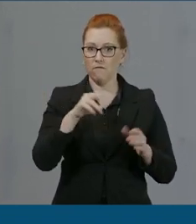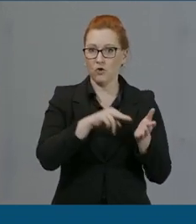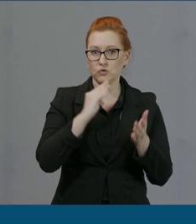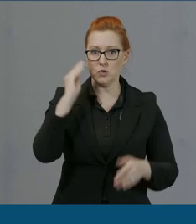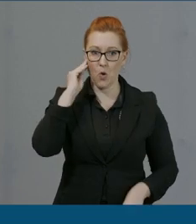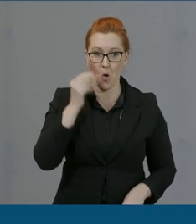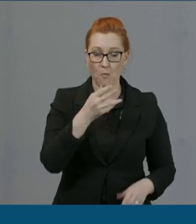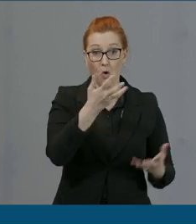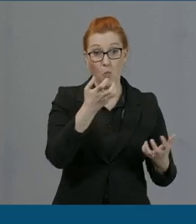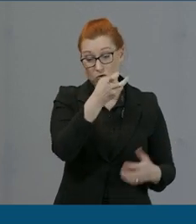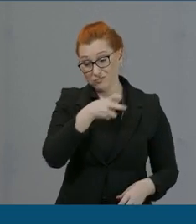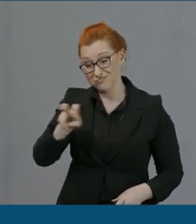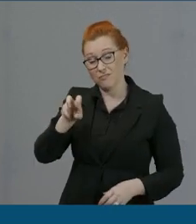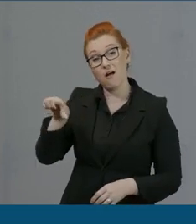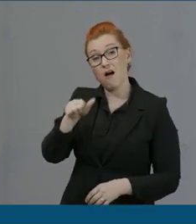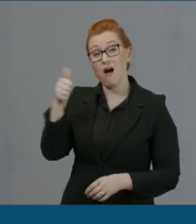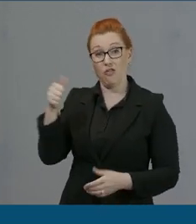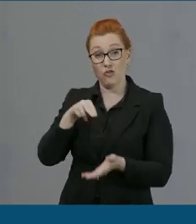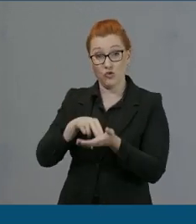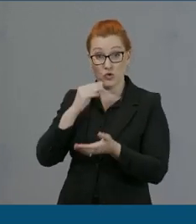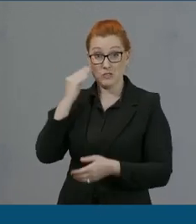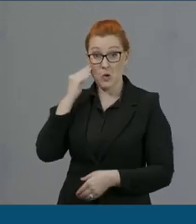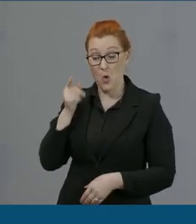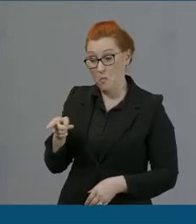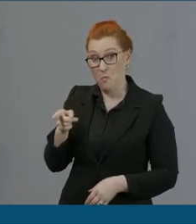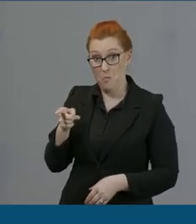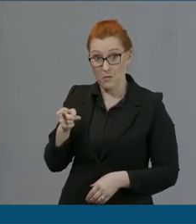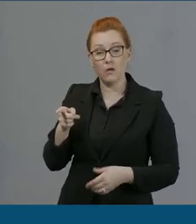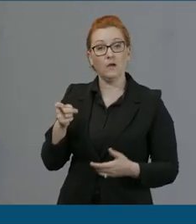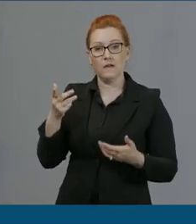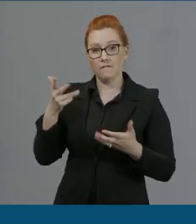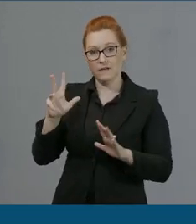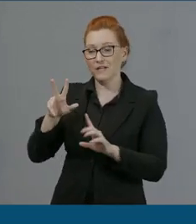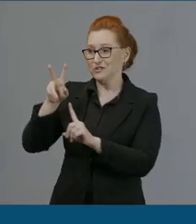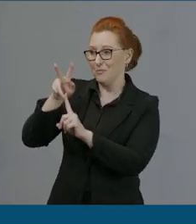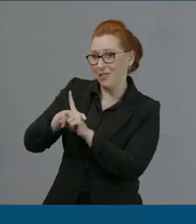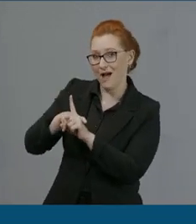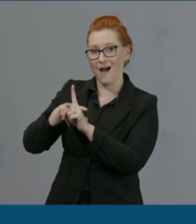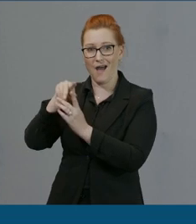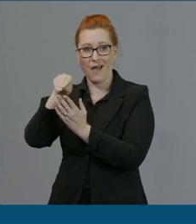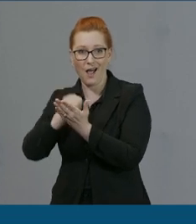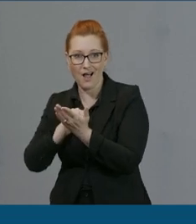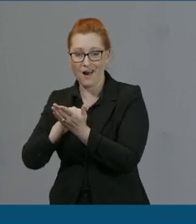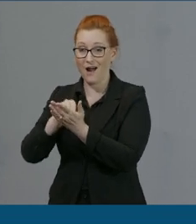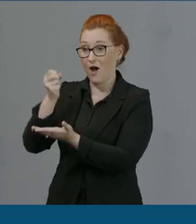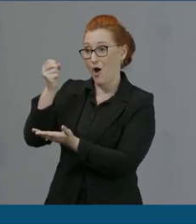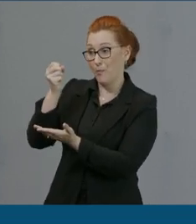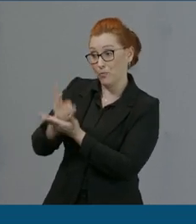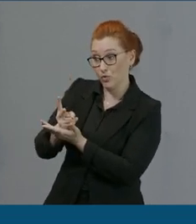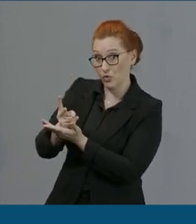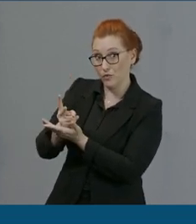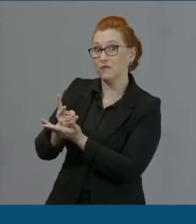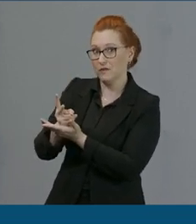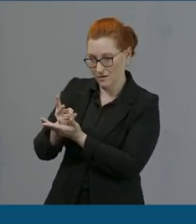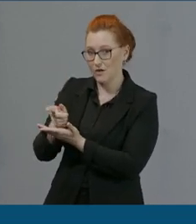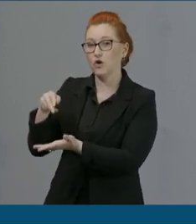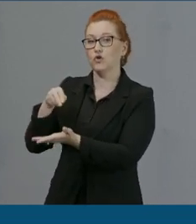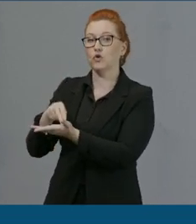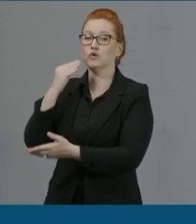another long-term care facility and they were approved as a patient, you would be